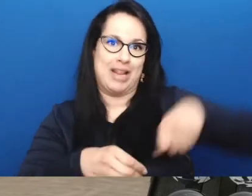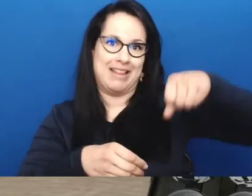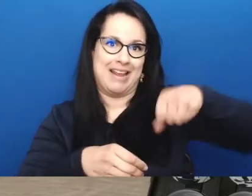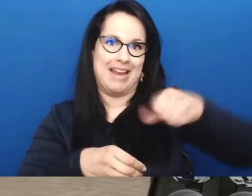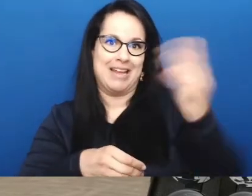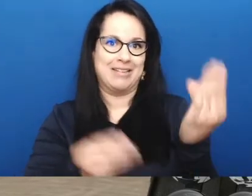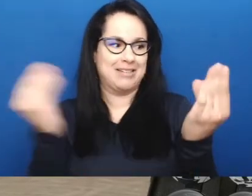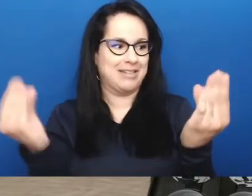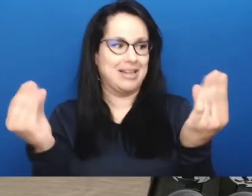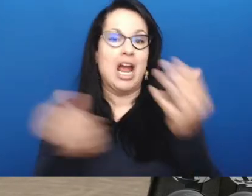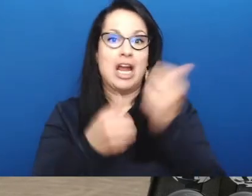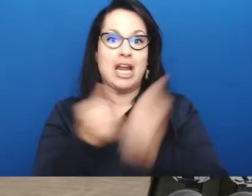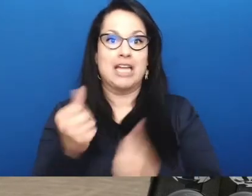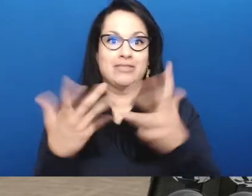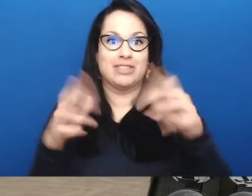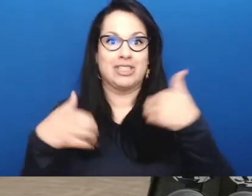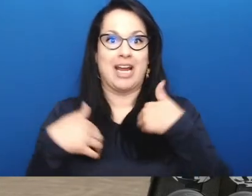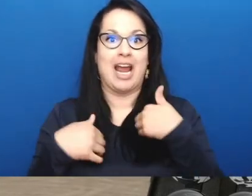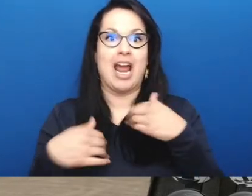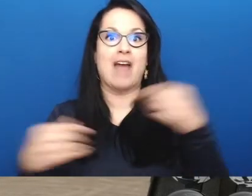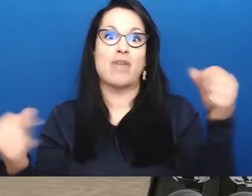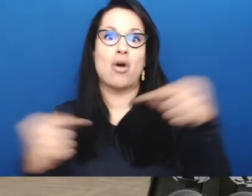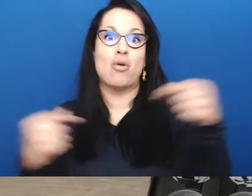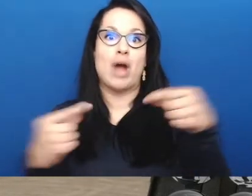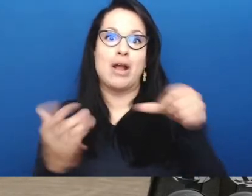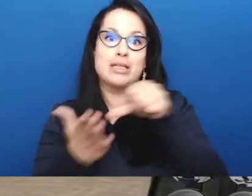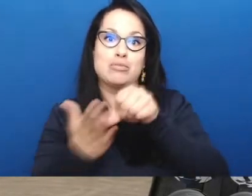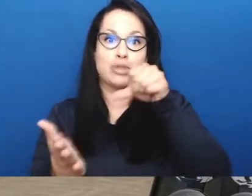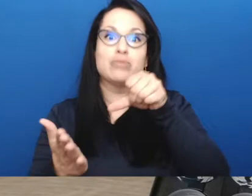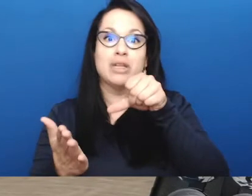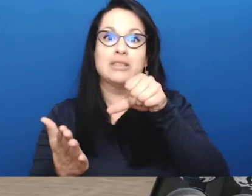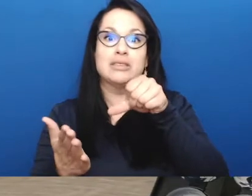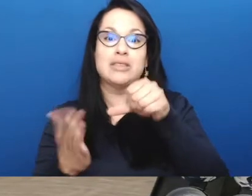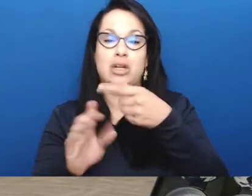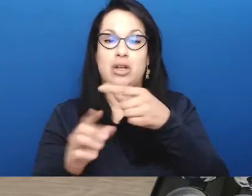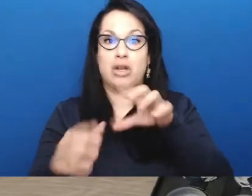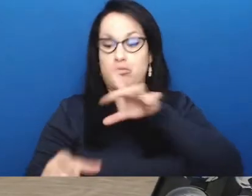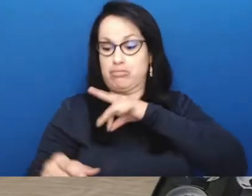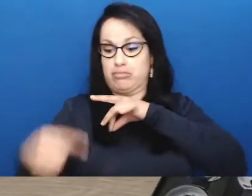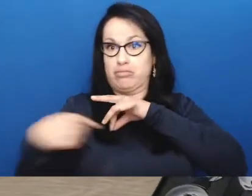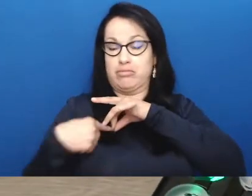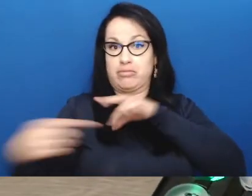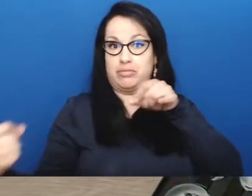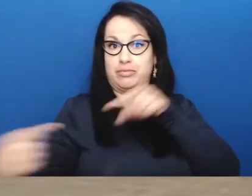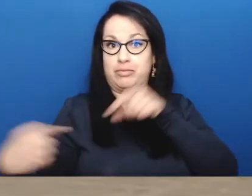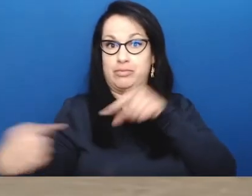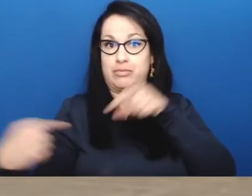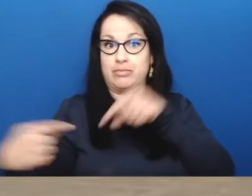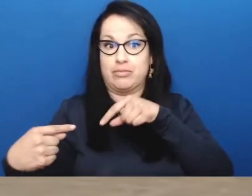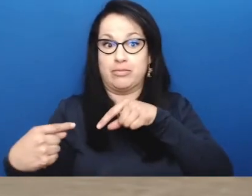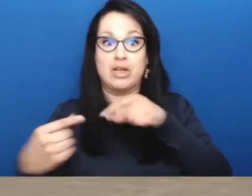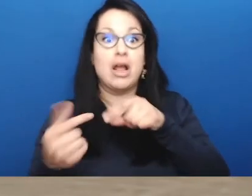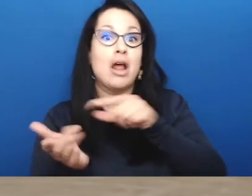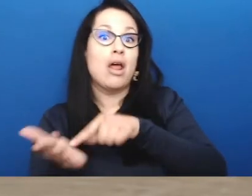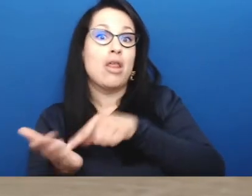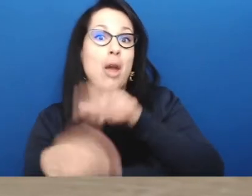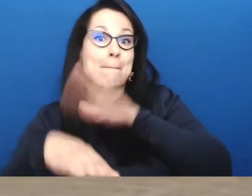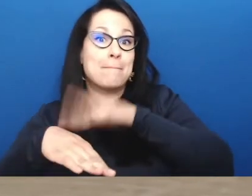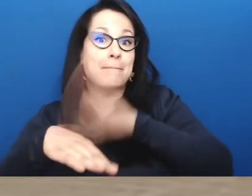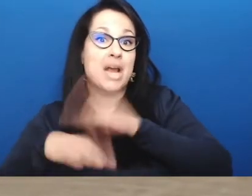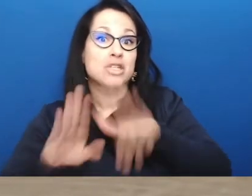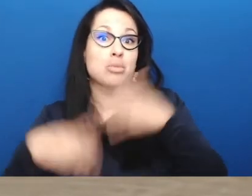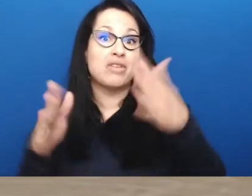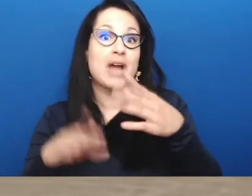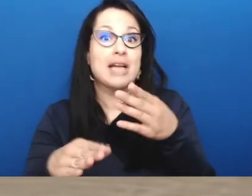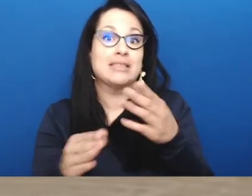push-button transmitter paired to a wearable tactile pager. The pager provides alerts through powerful vibration, loud audio